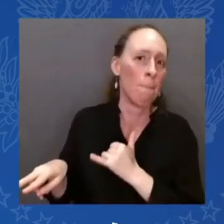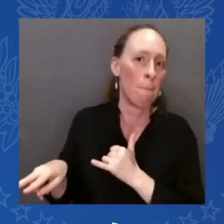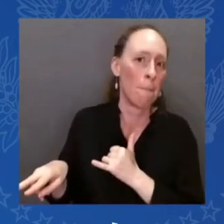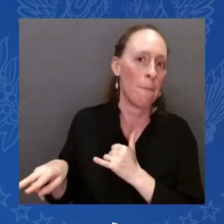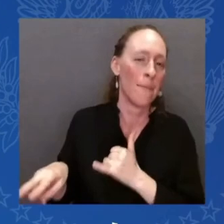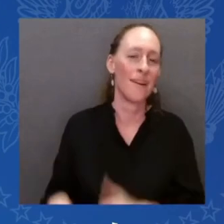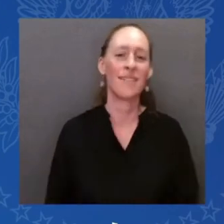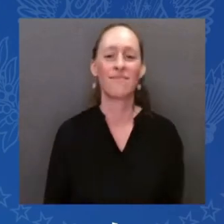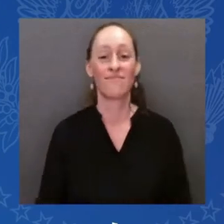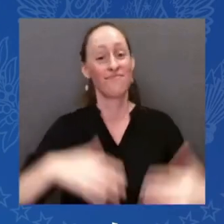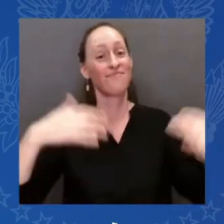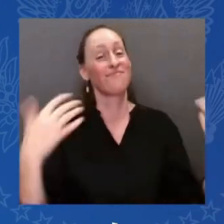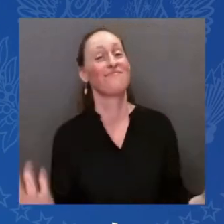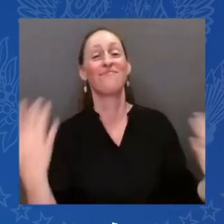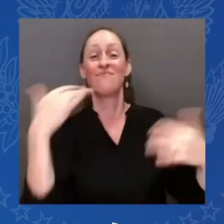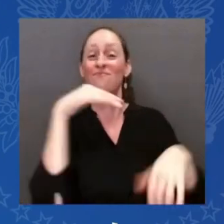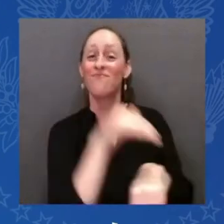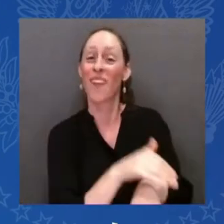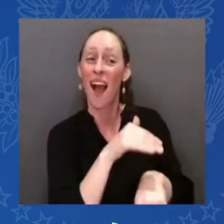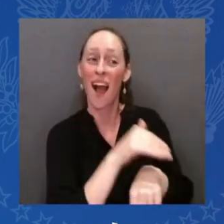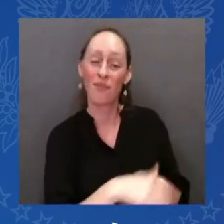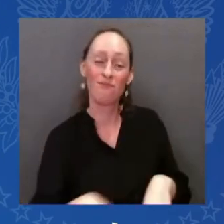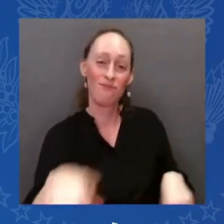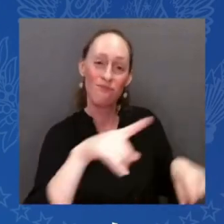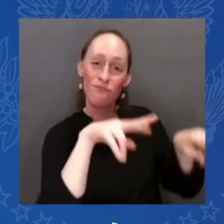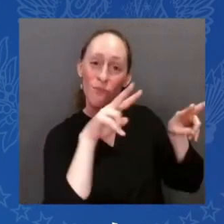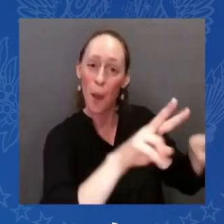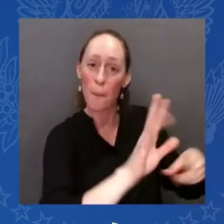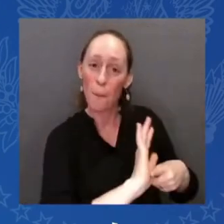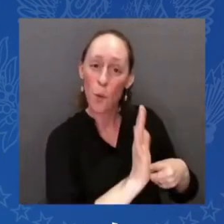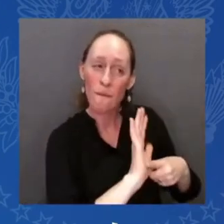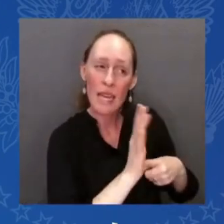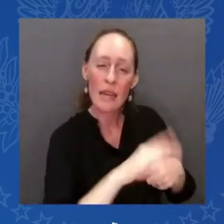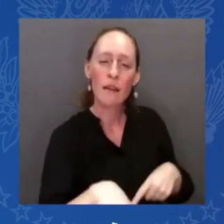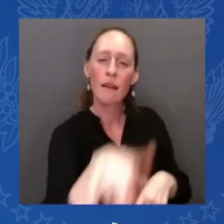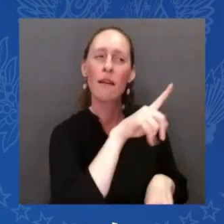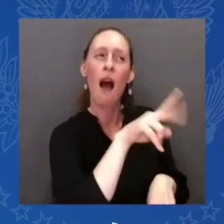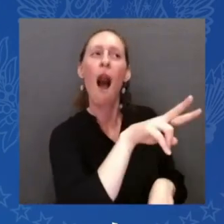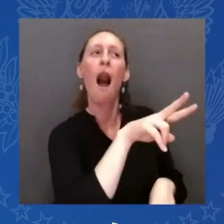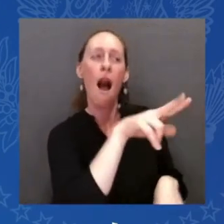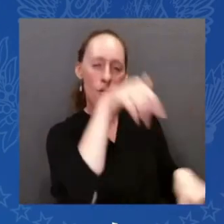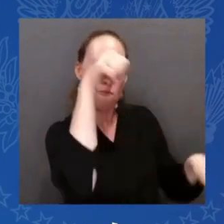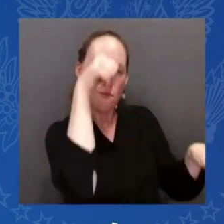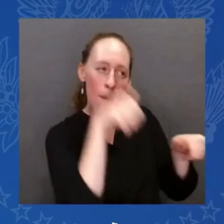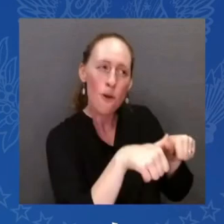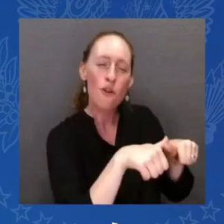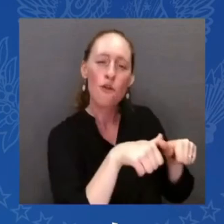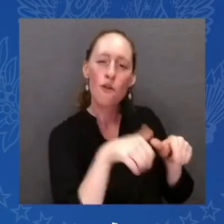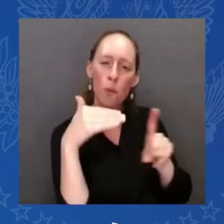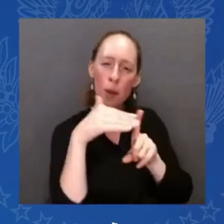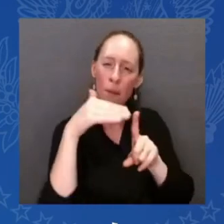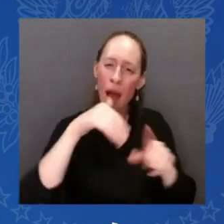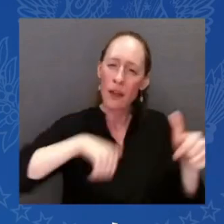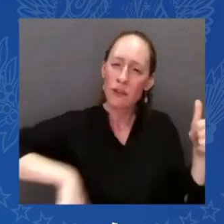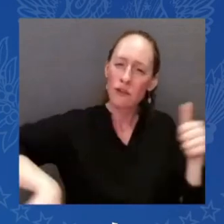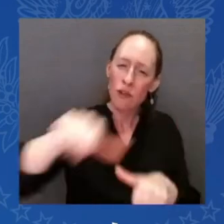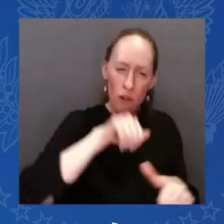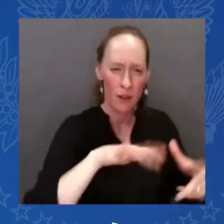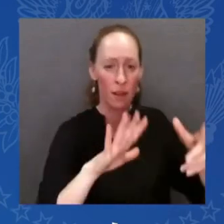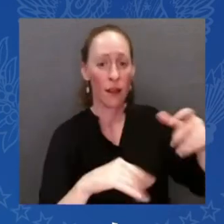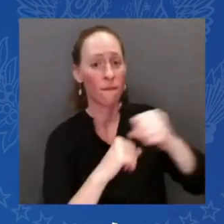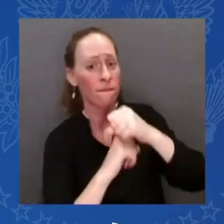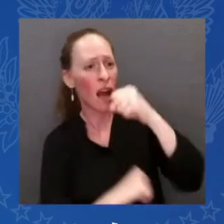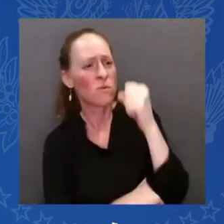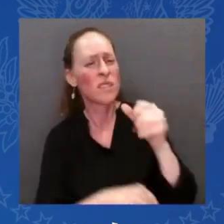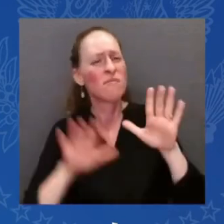reminder of that essential truth, opportunity. It's a cornerstone of our democracy and the American dream. And as you'll see in